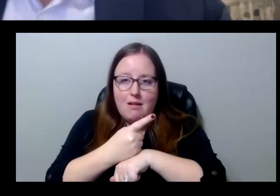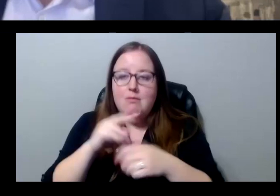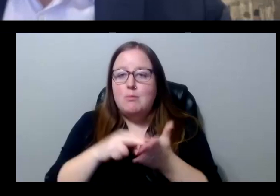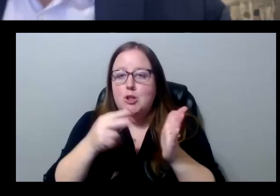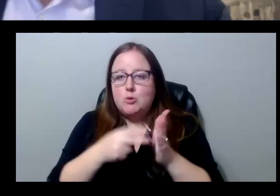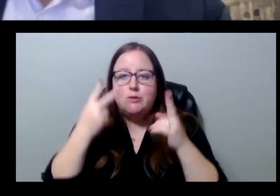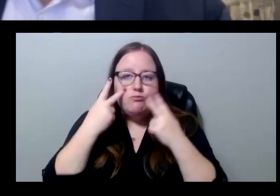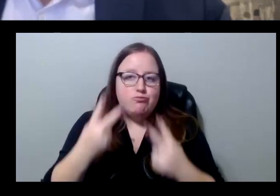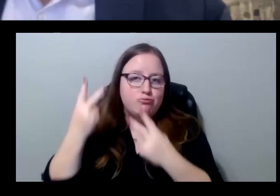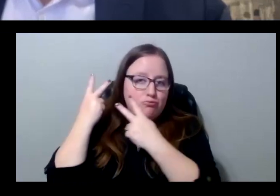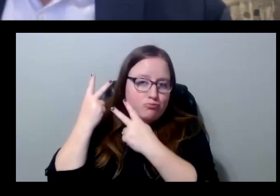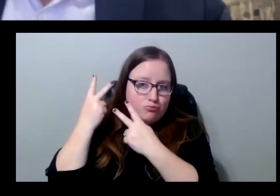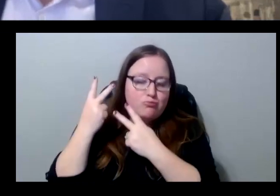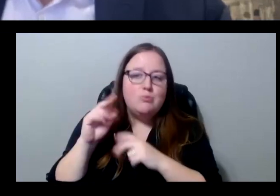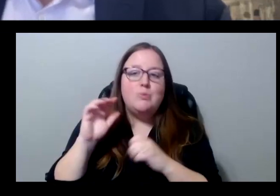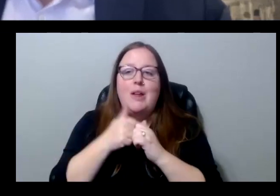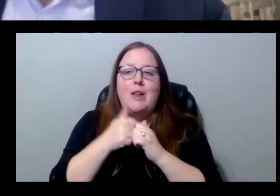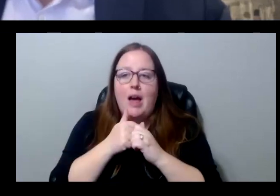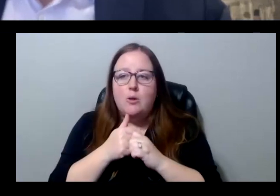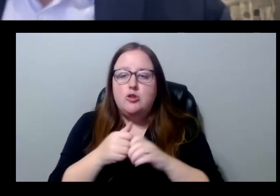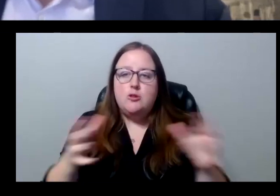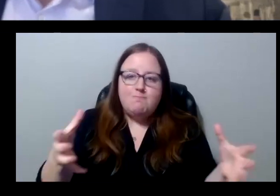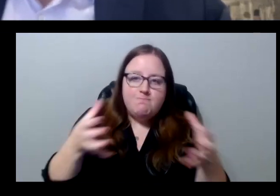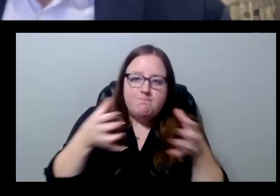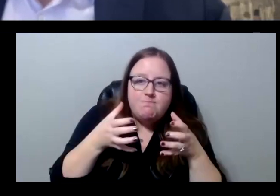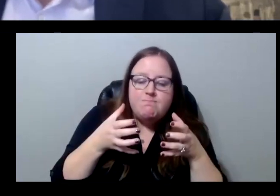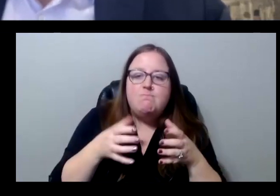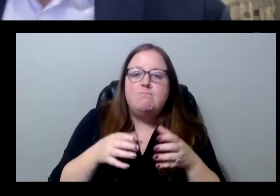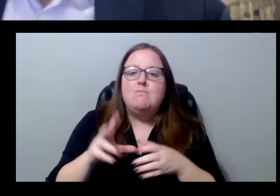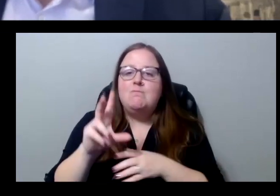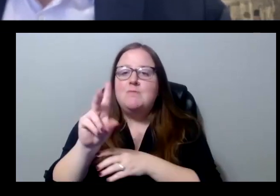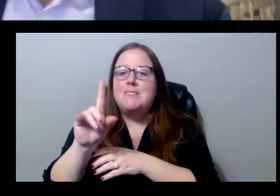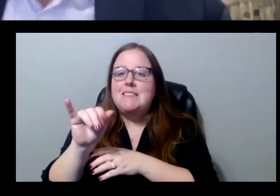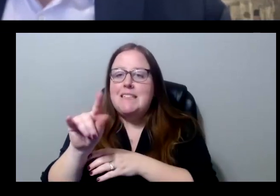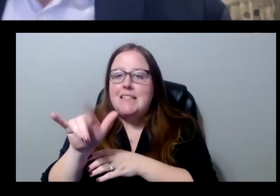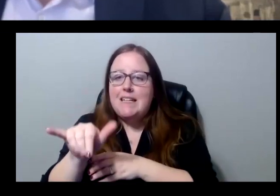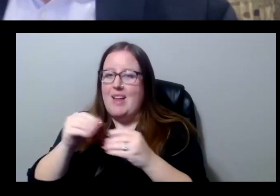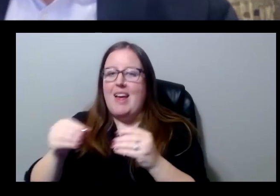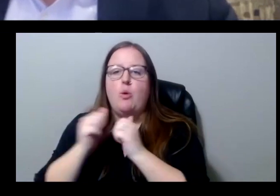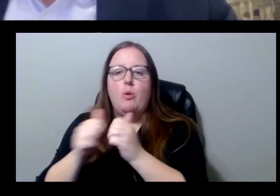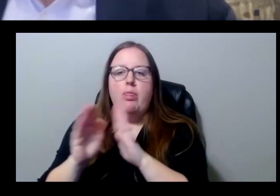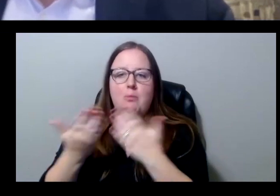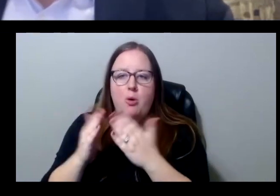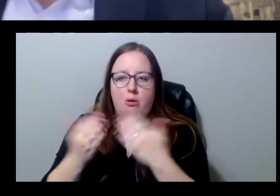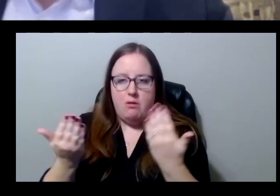these were normal, everyday, we can relate to people. Mm-hmm.